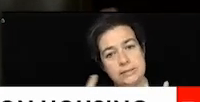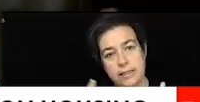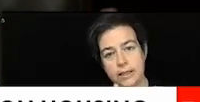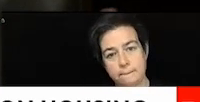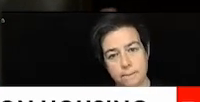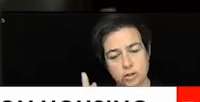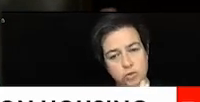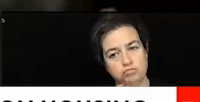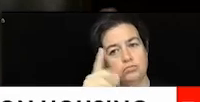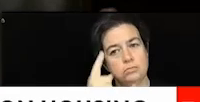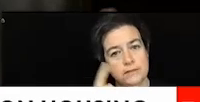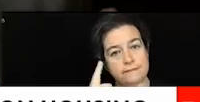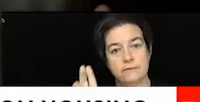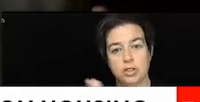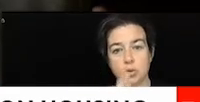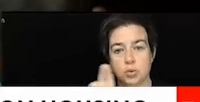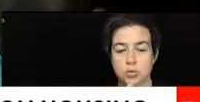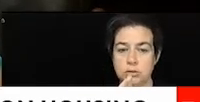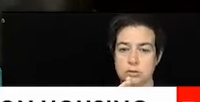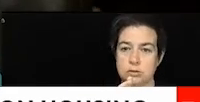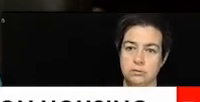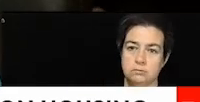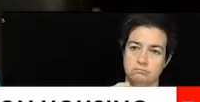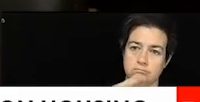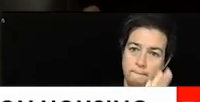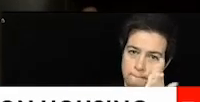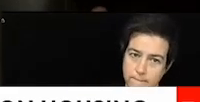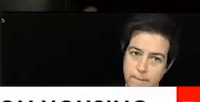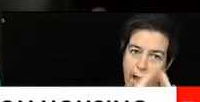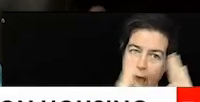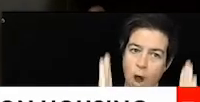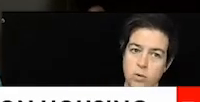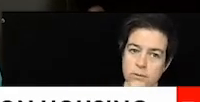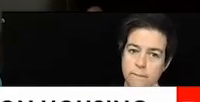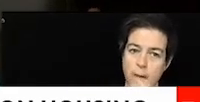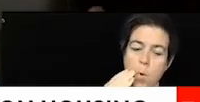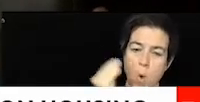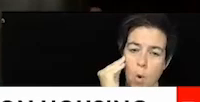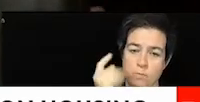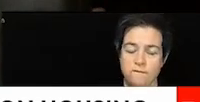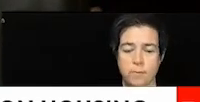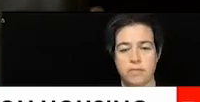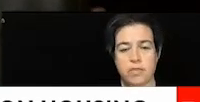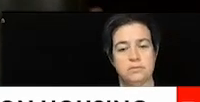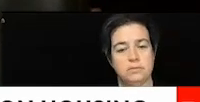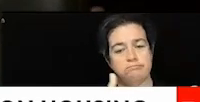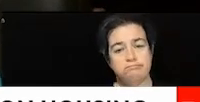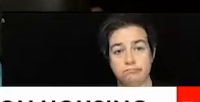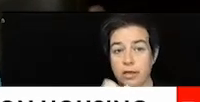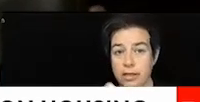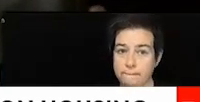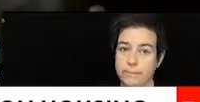successfully using housing conversions to create accessible and affordable